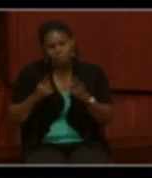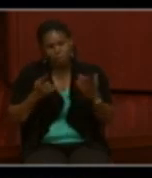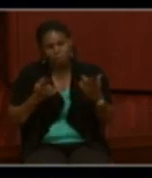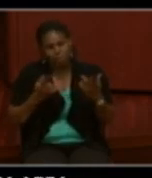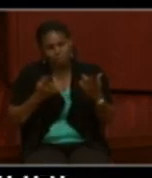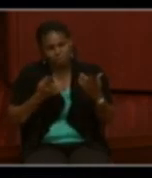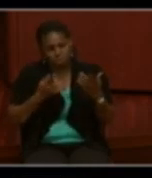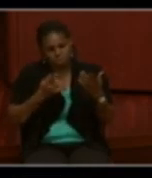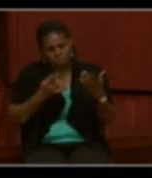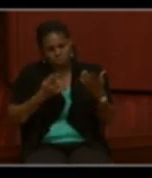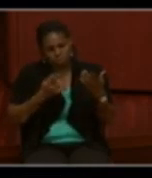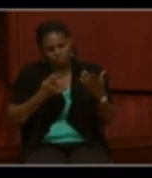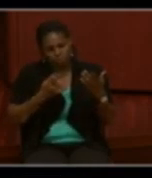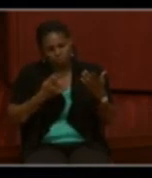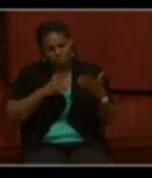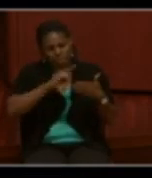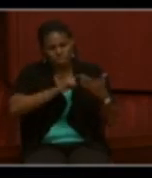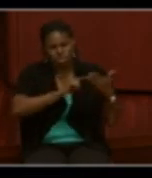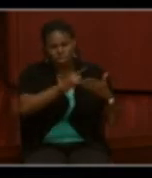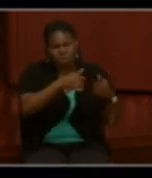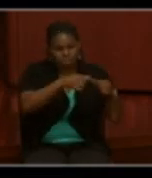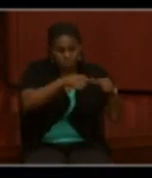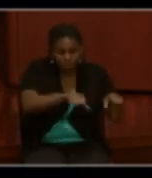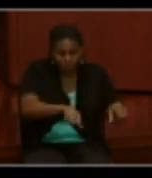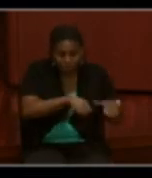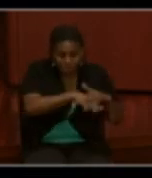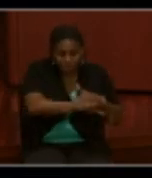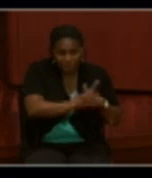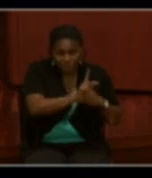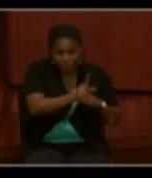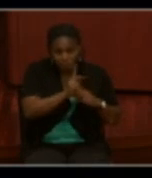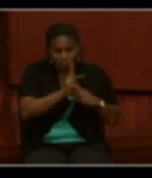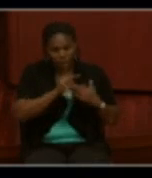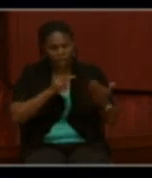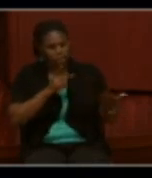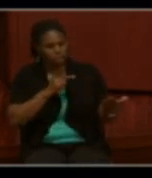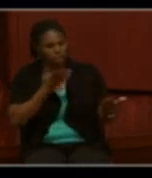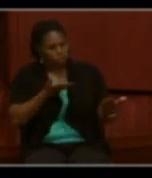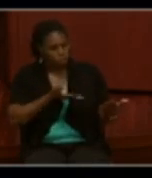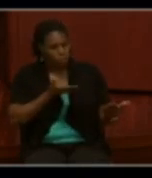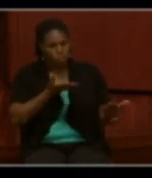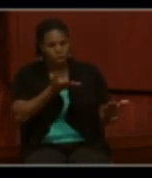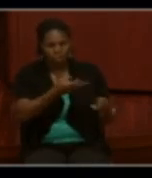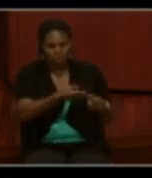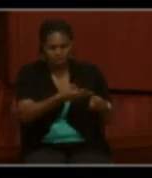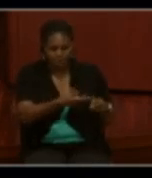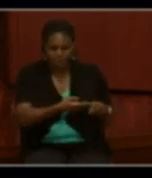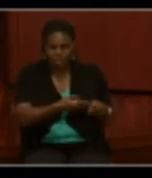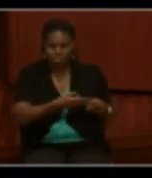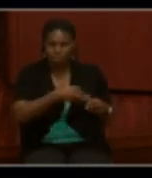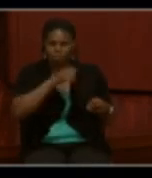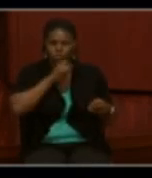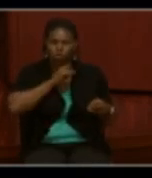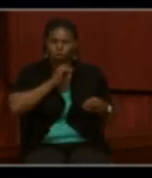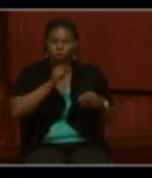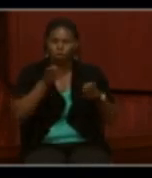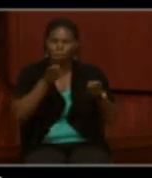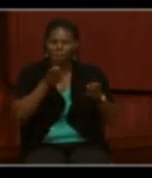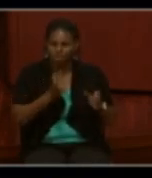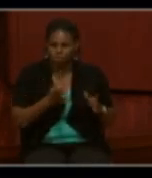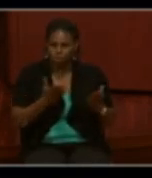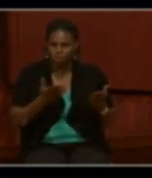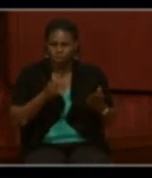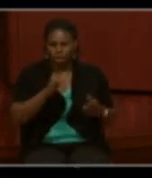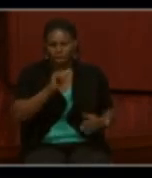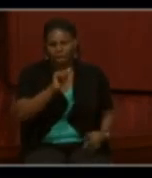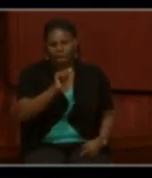looking up his deposit in the Freedman's Bank, bam, you have the name of his former master,